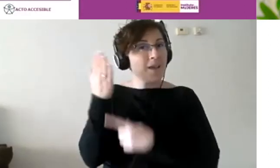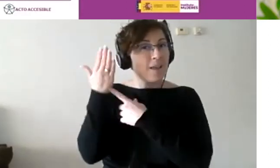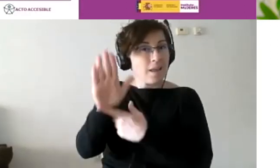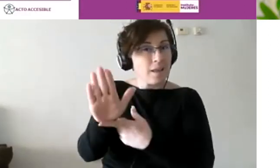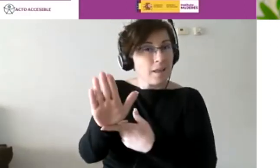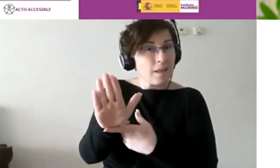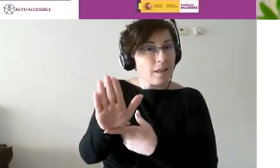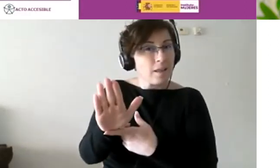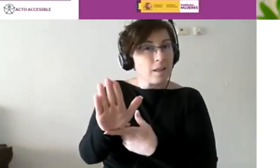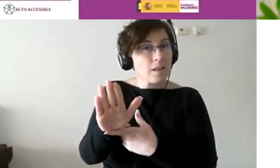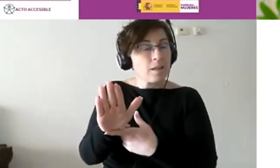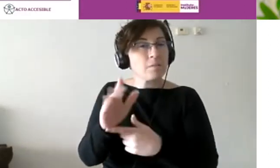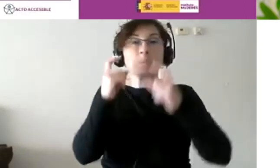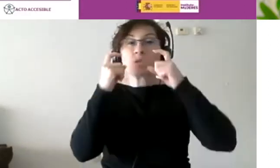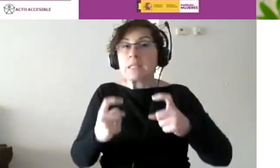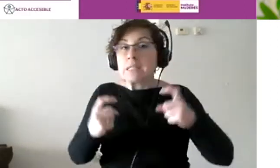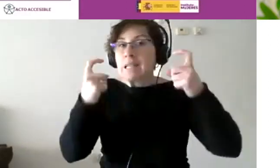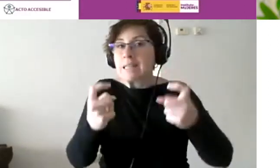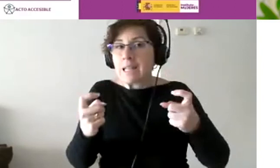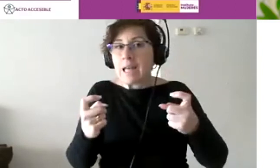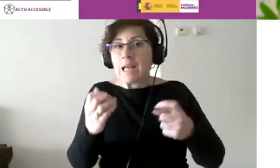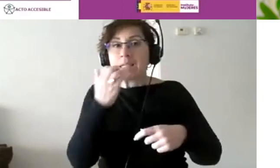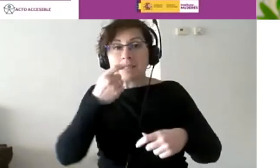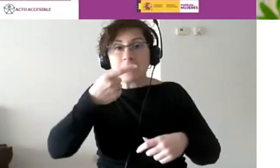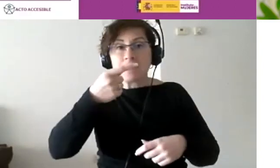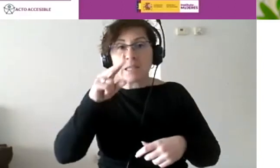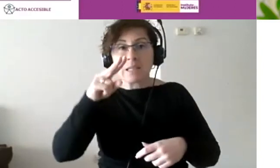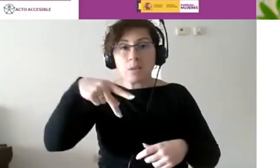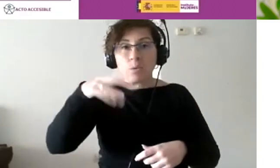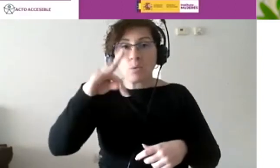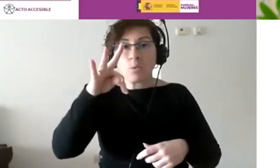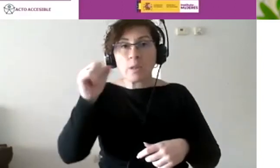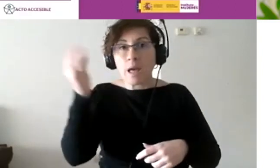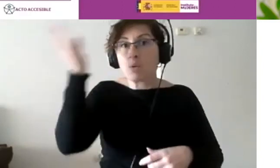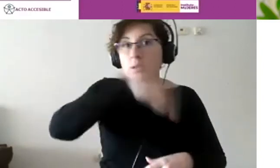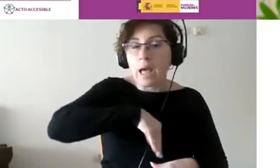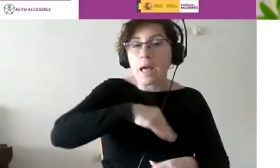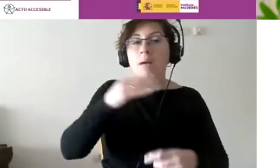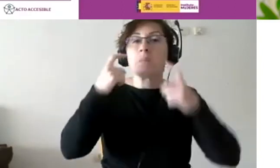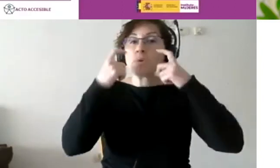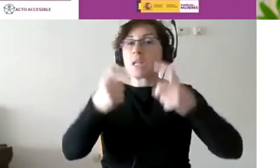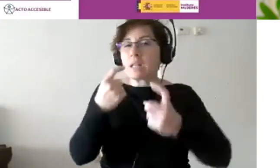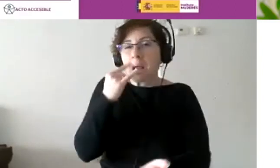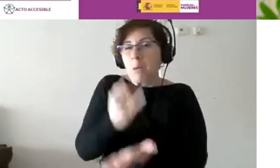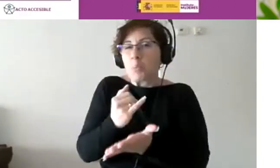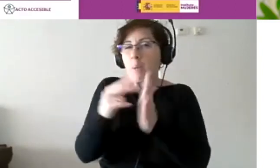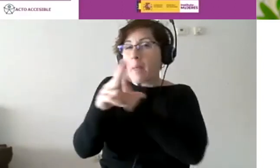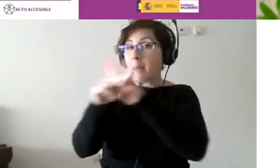if Gunta is not with us, we can try the video, David.